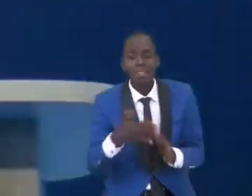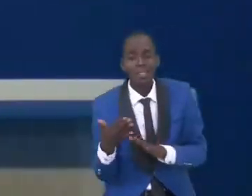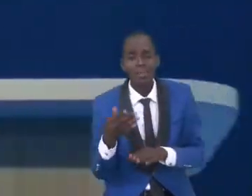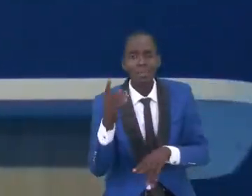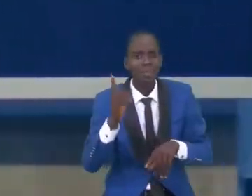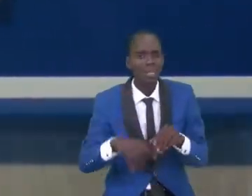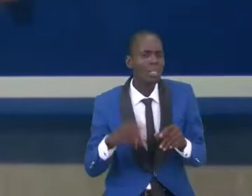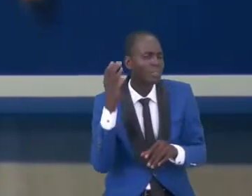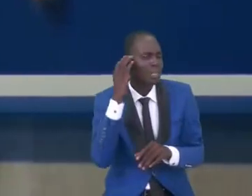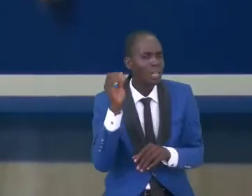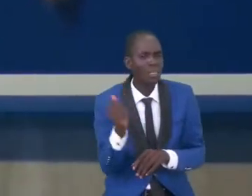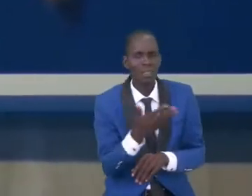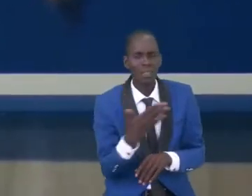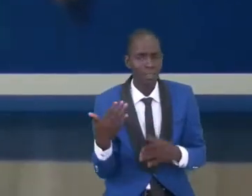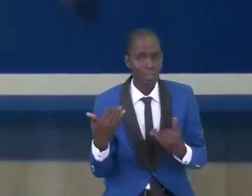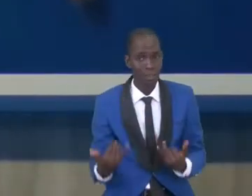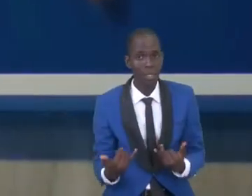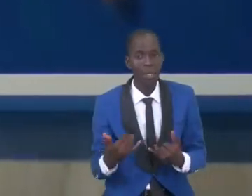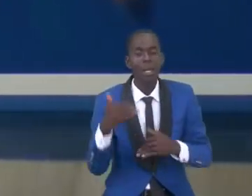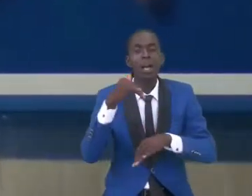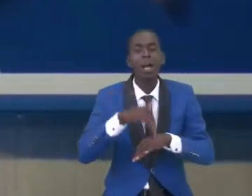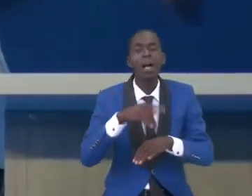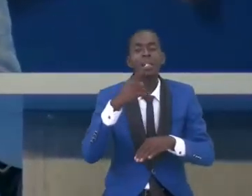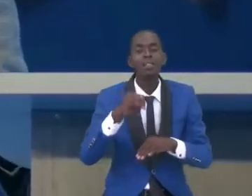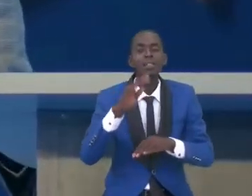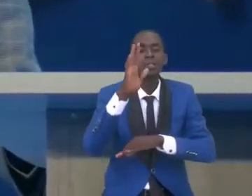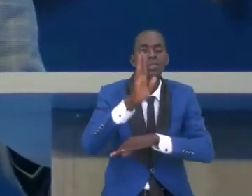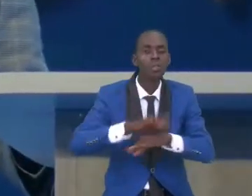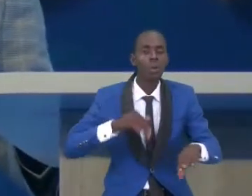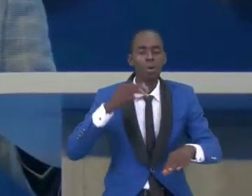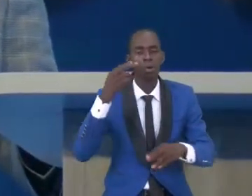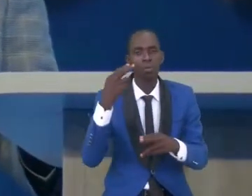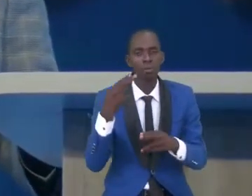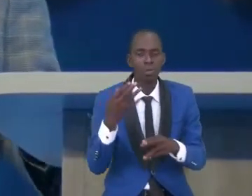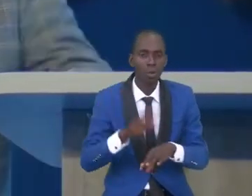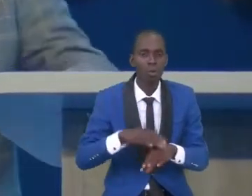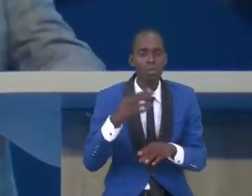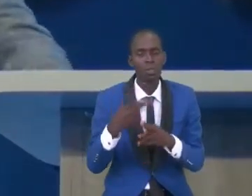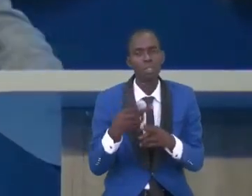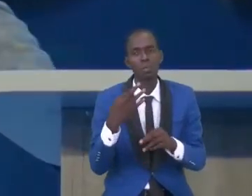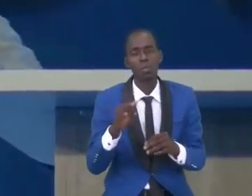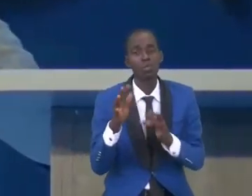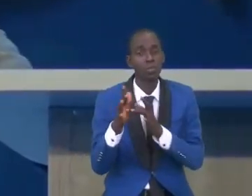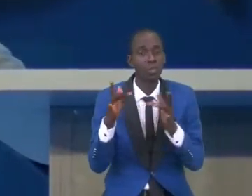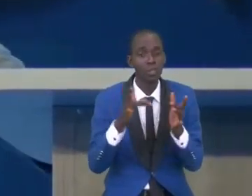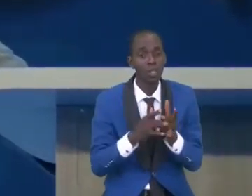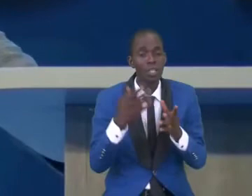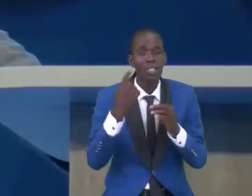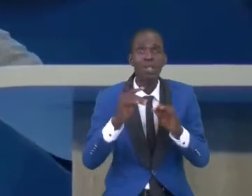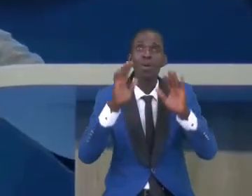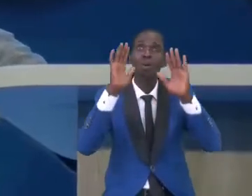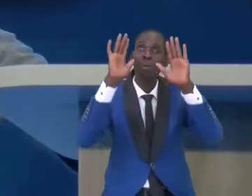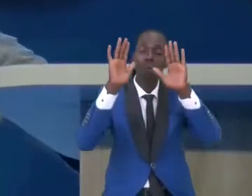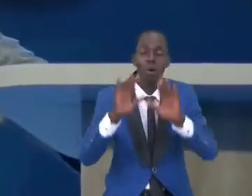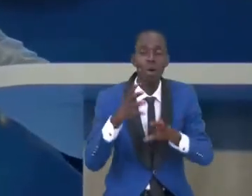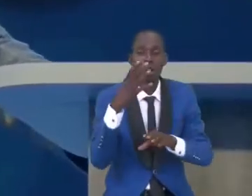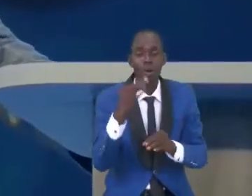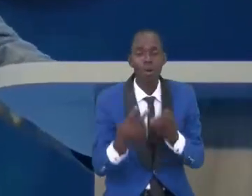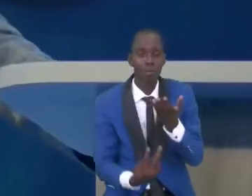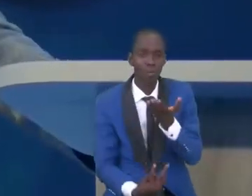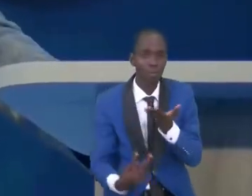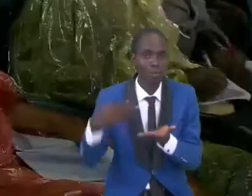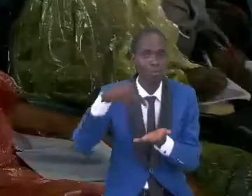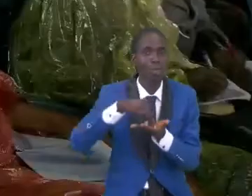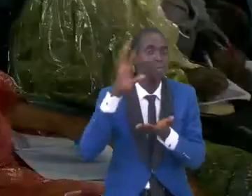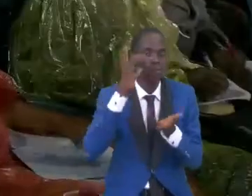now, at the mention of the name of Jesus, the wonder of resurrection will